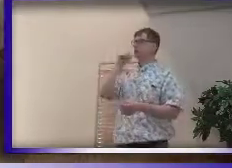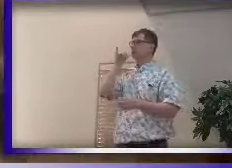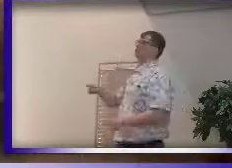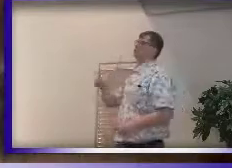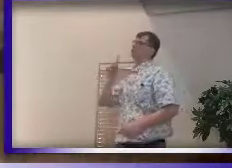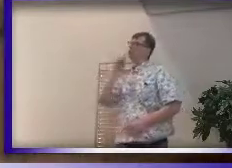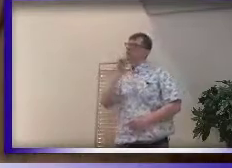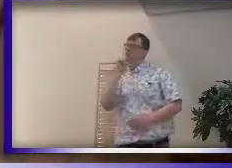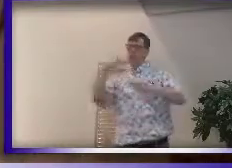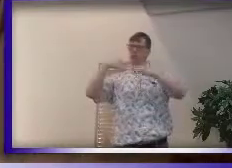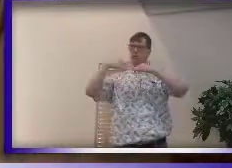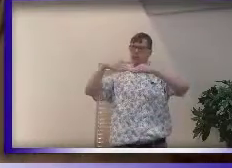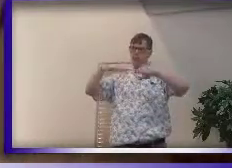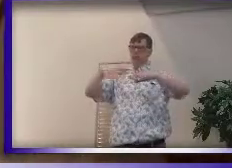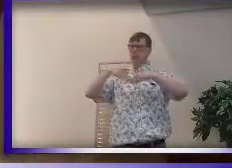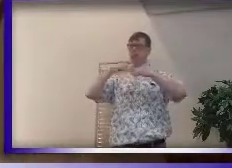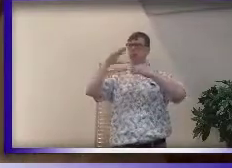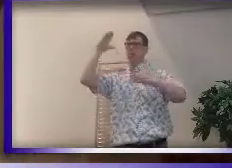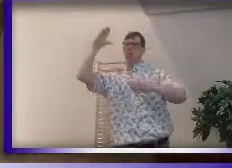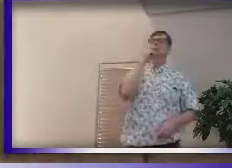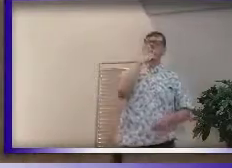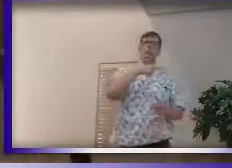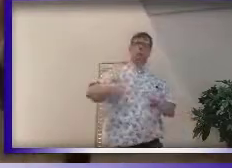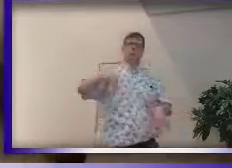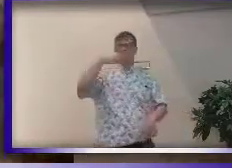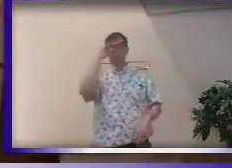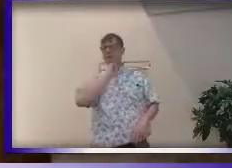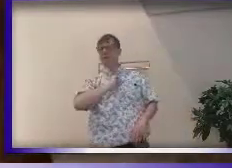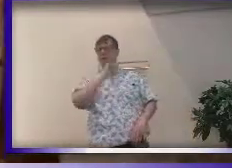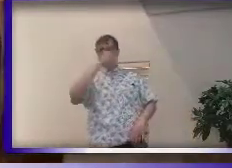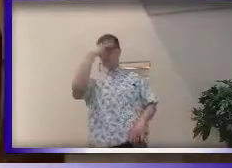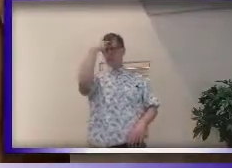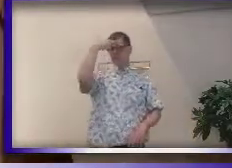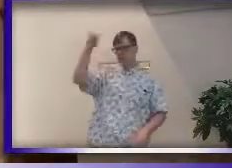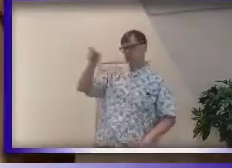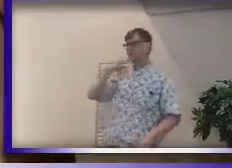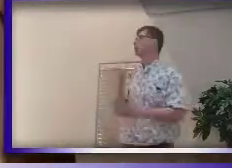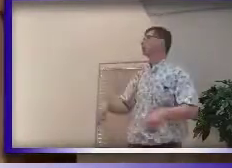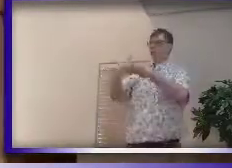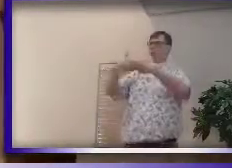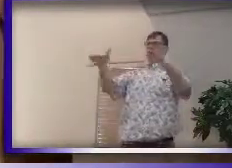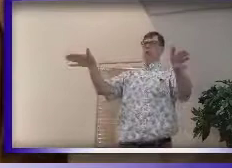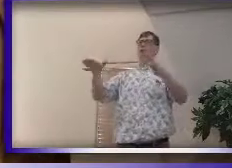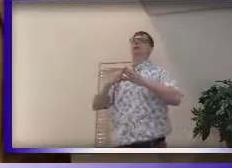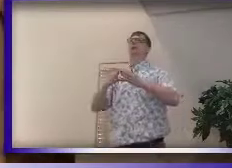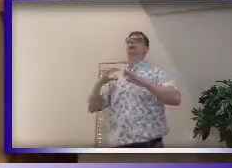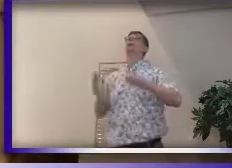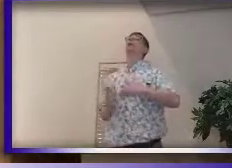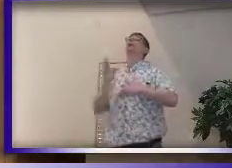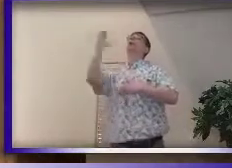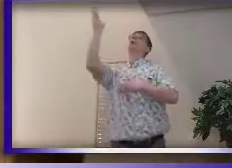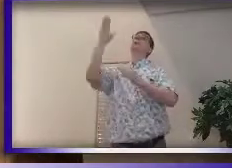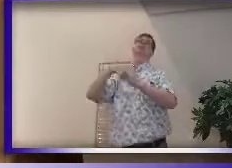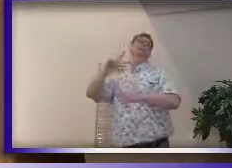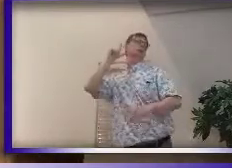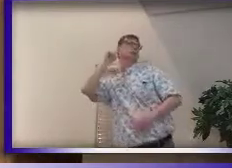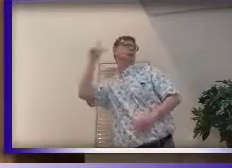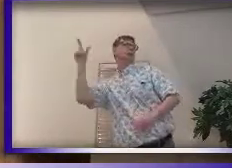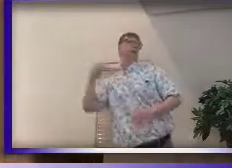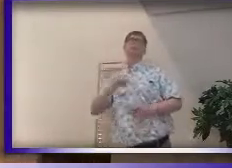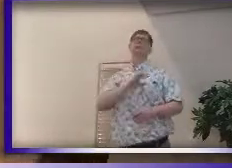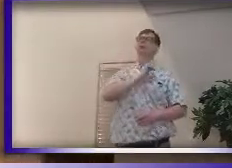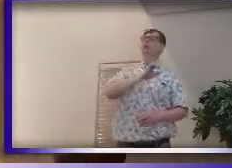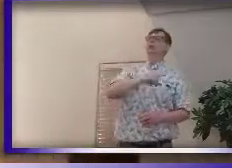myself permission to follow it. My version of opening up and listening carefully to that which